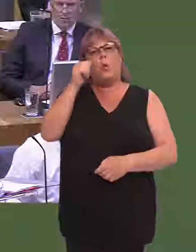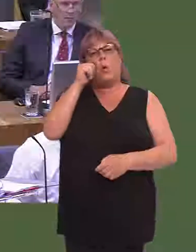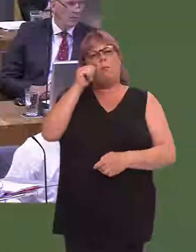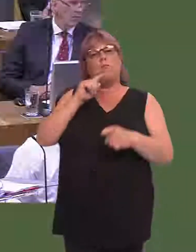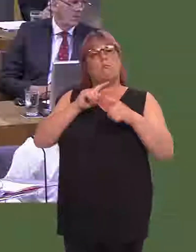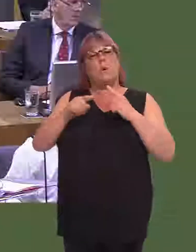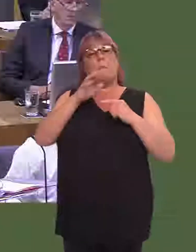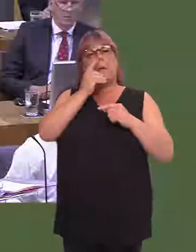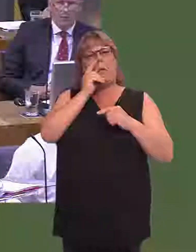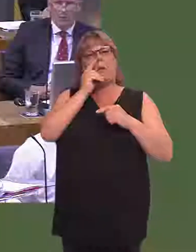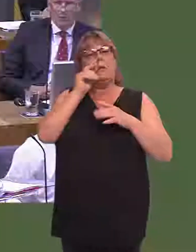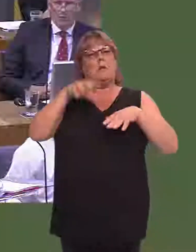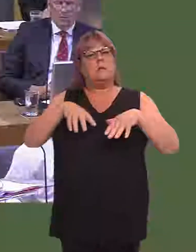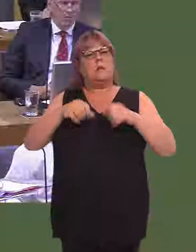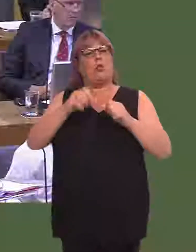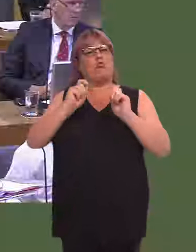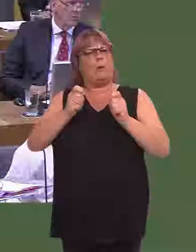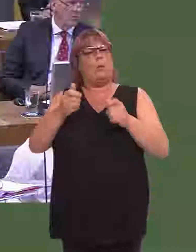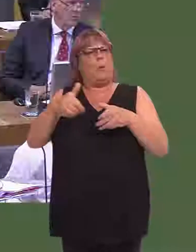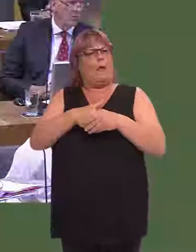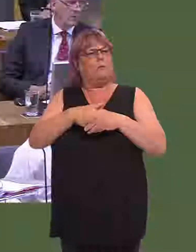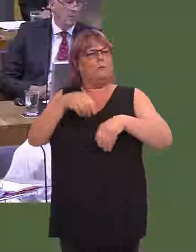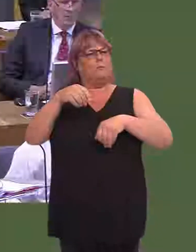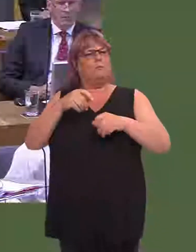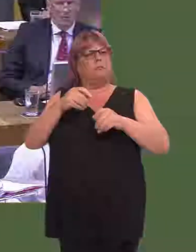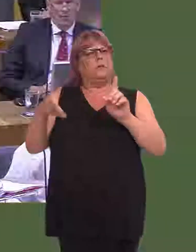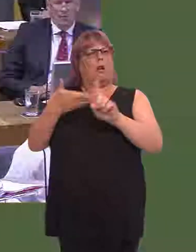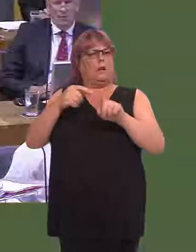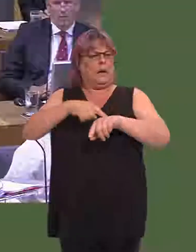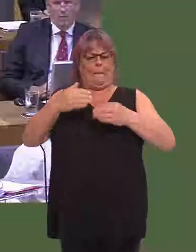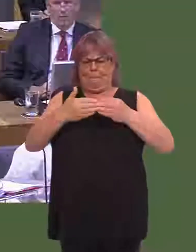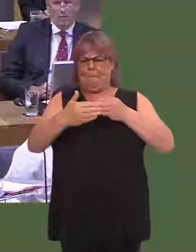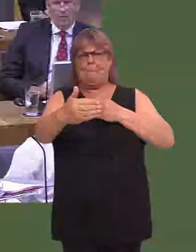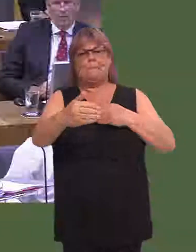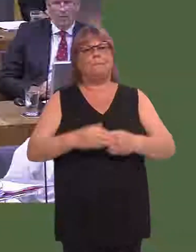cancer patients in Wales start their treatment within target times. We know that